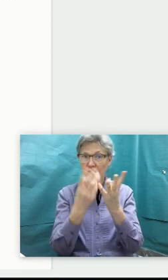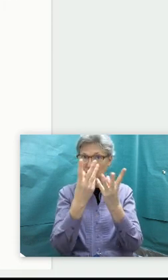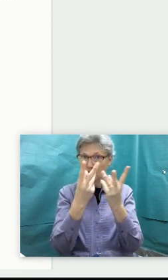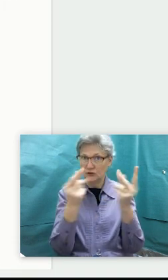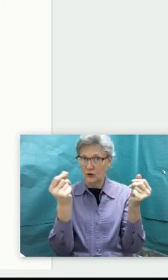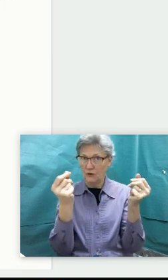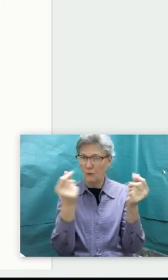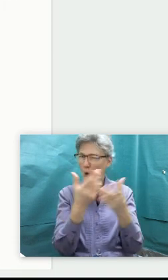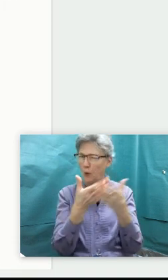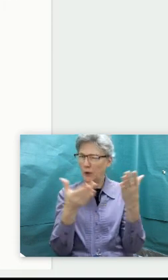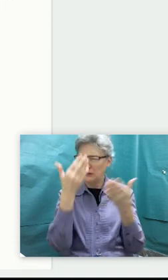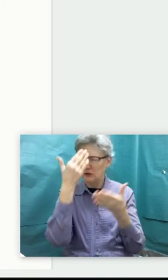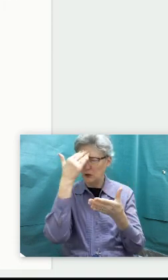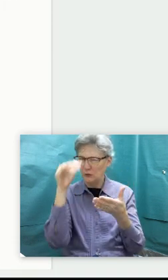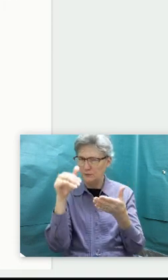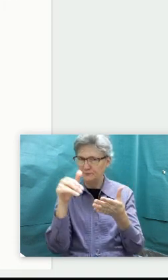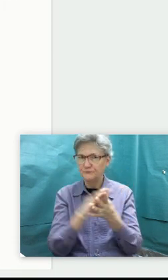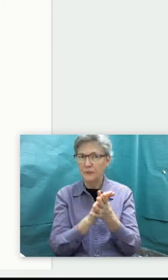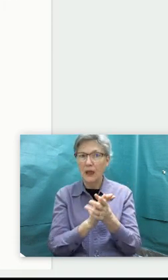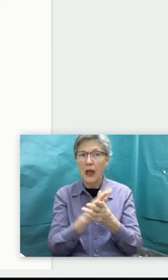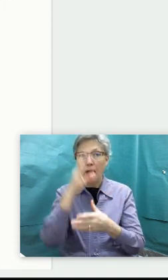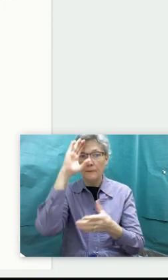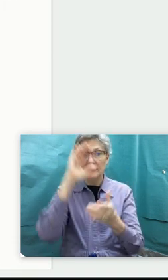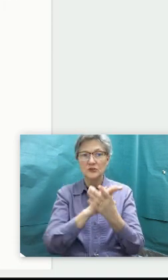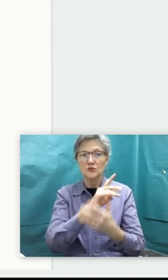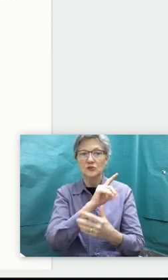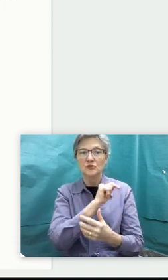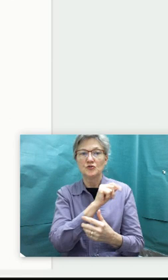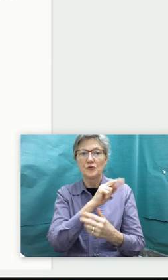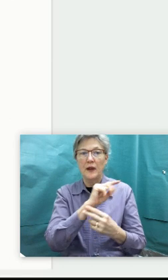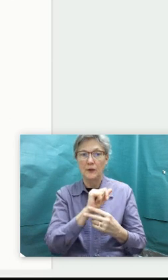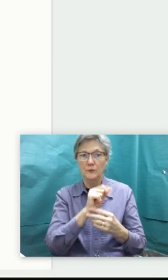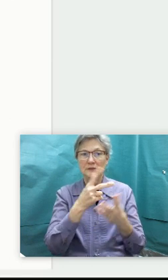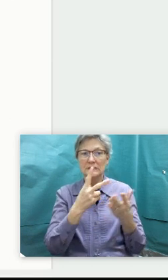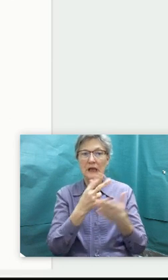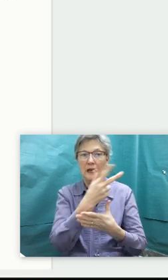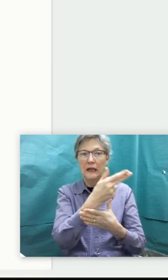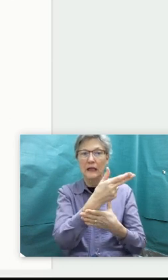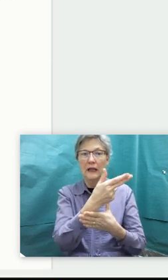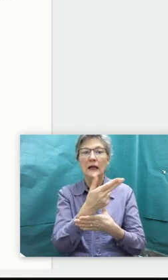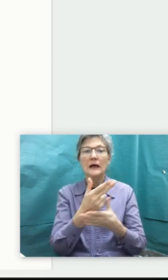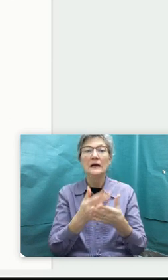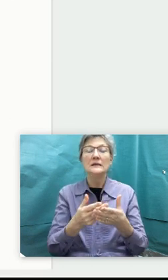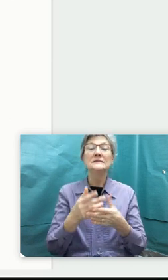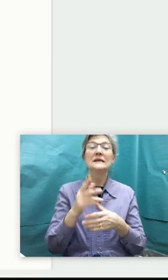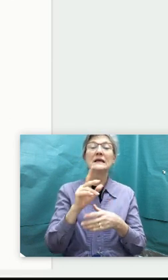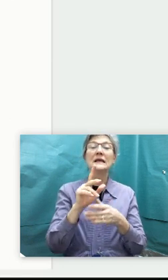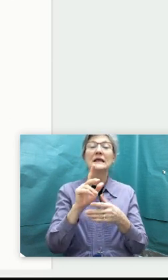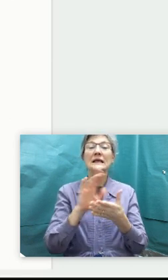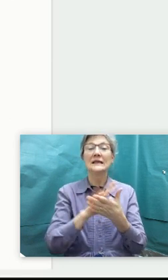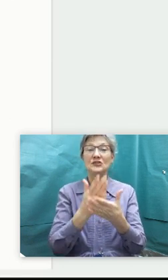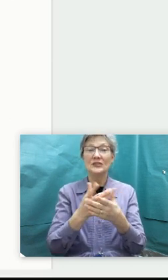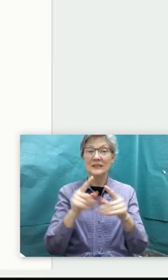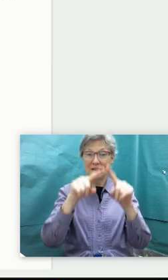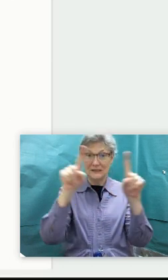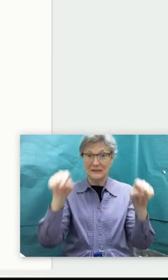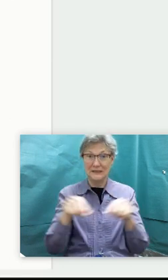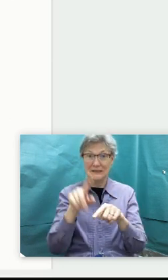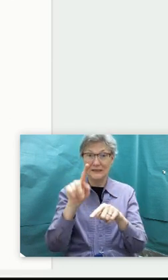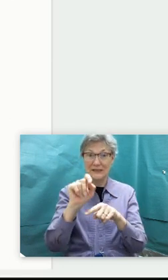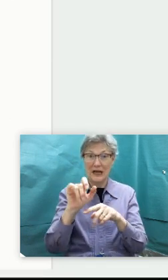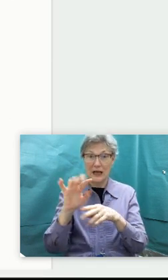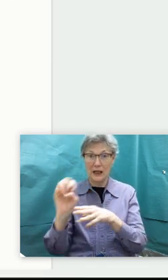first problem. Mr. Tran is cutting a piece of kitchen tile as shown at the right here. He needs tiles